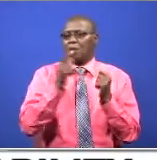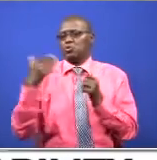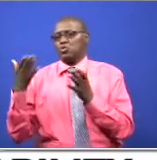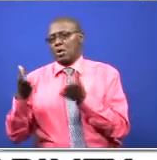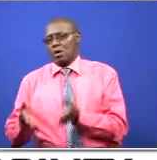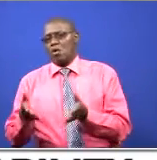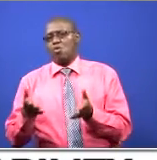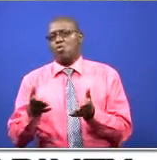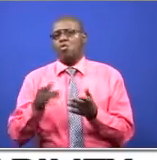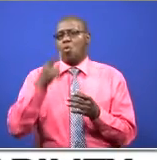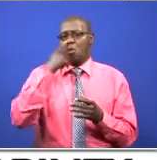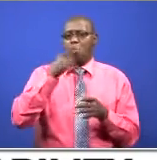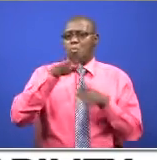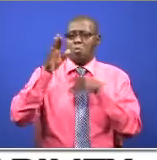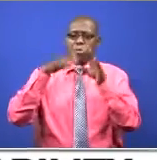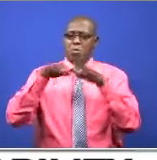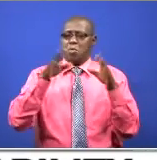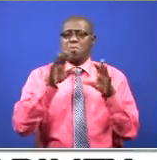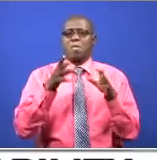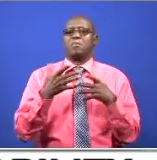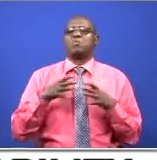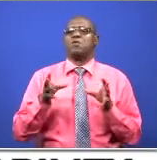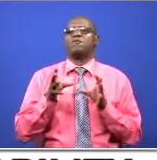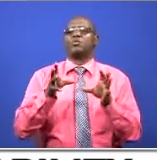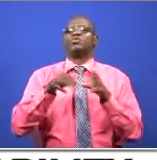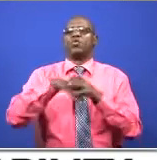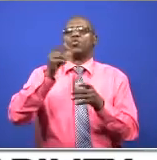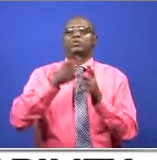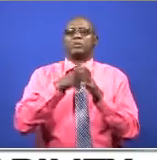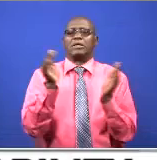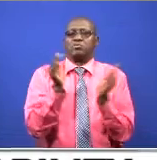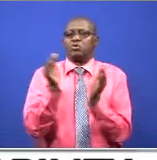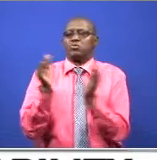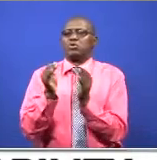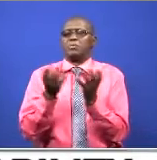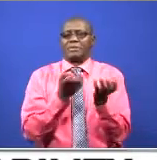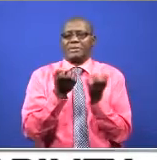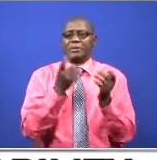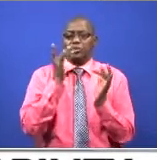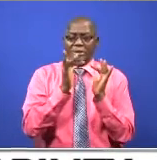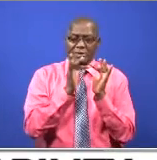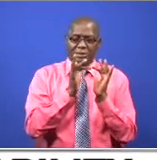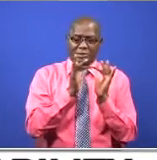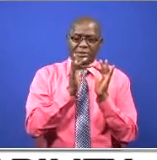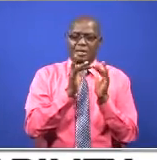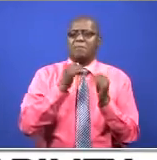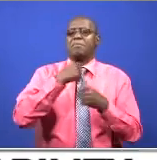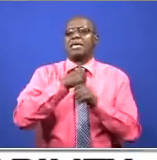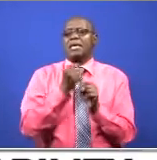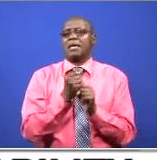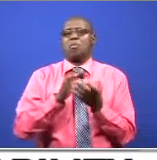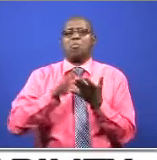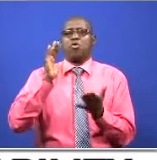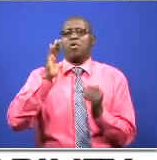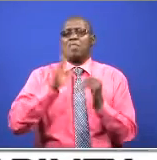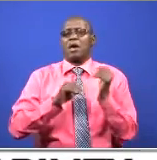so many people are pushed into business. Look at what internet has done in this country. Internet alone has created more than 1 million opportunities